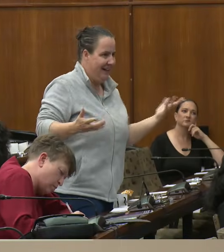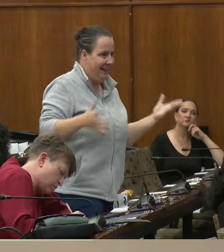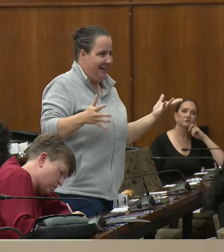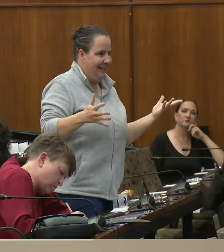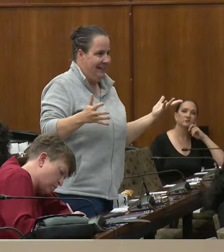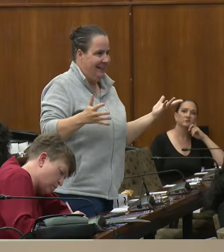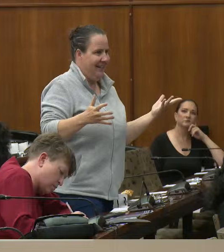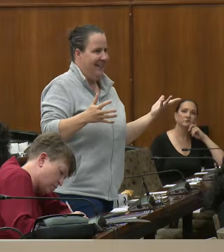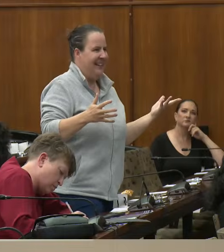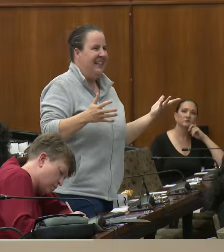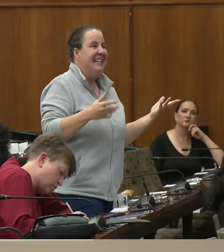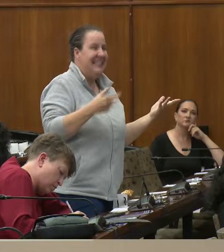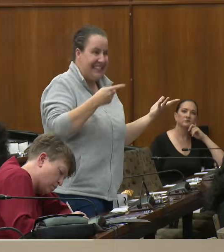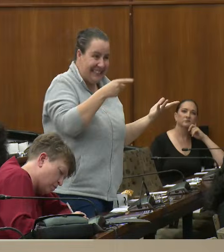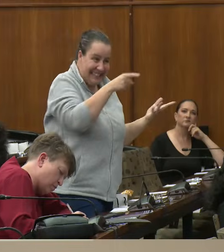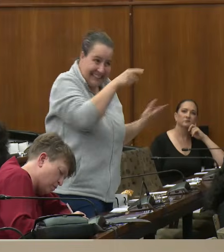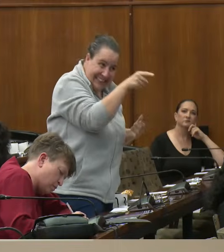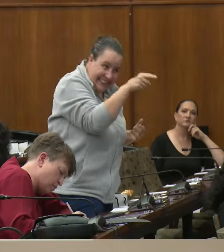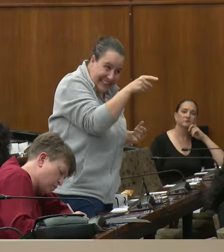viable?